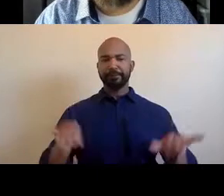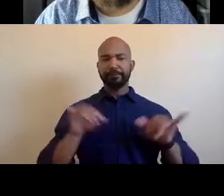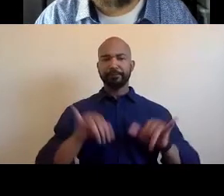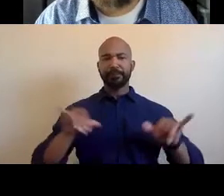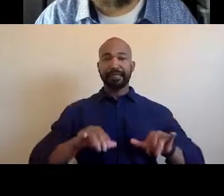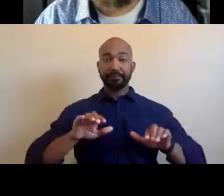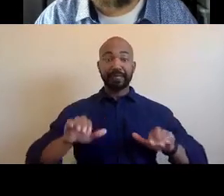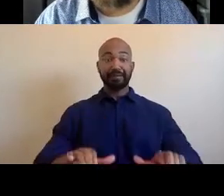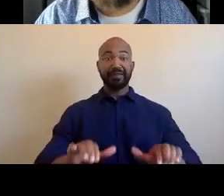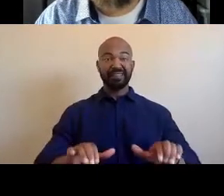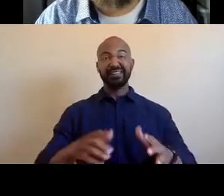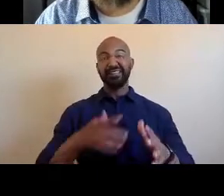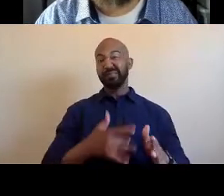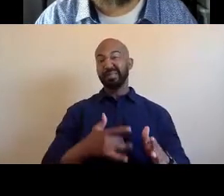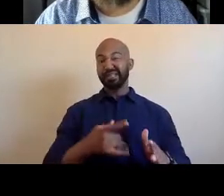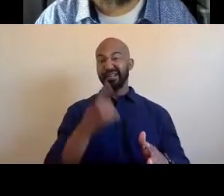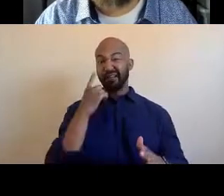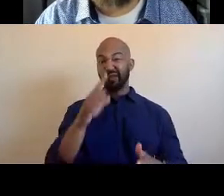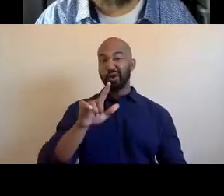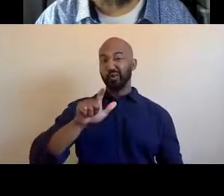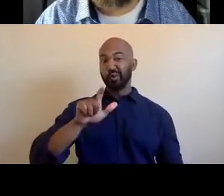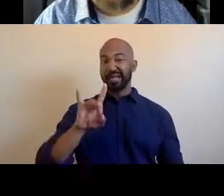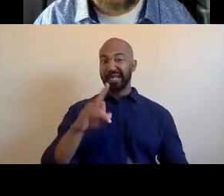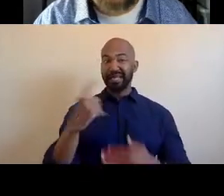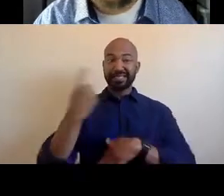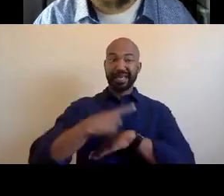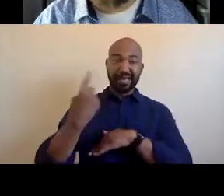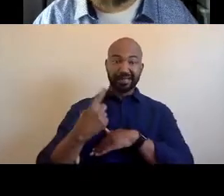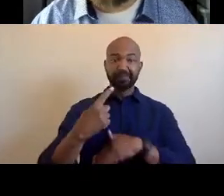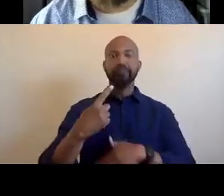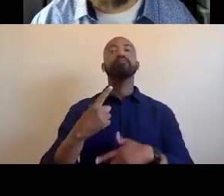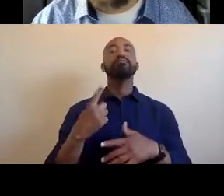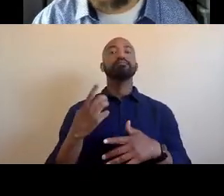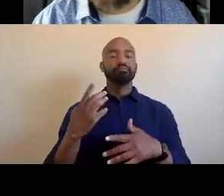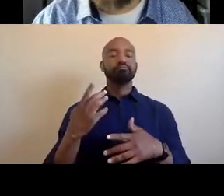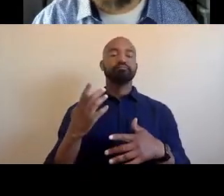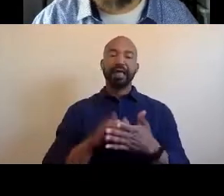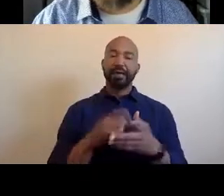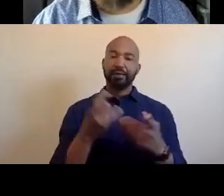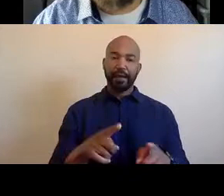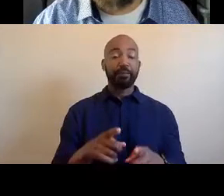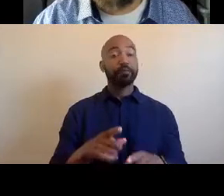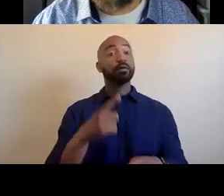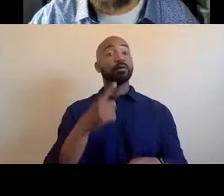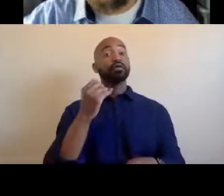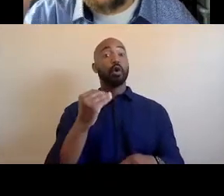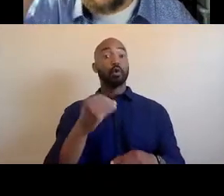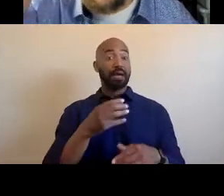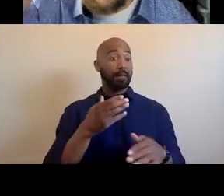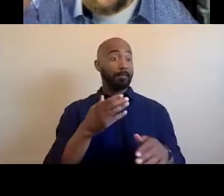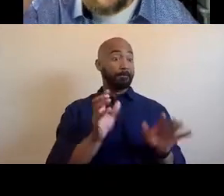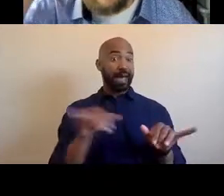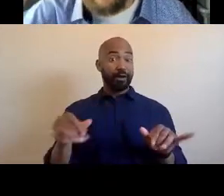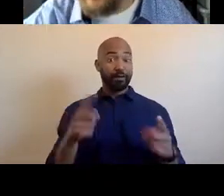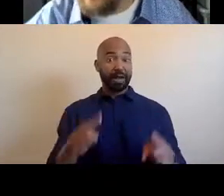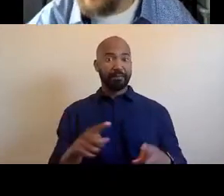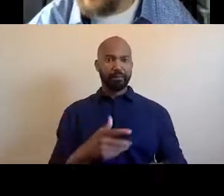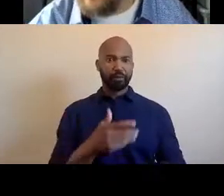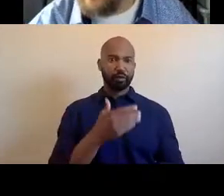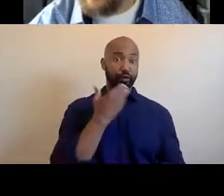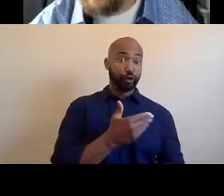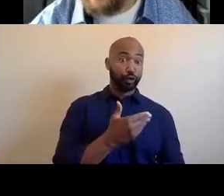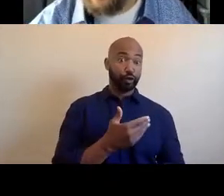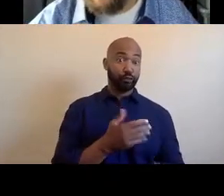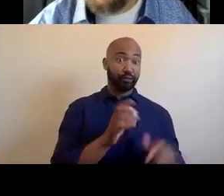believe, for at least 28 days. And so if we can create a pattern, good or bad, that will persist through our